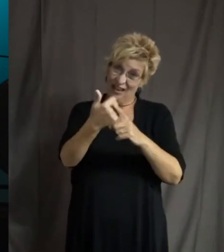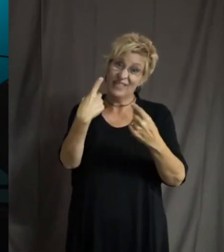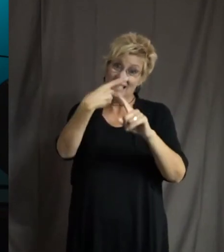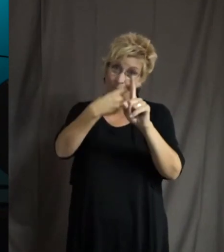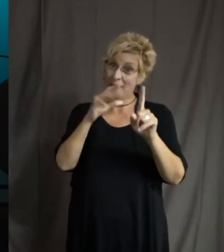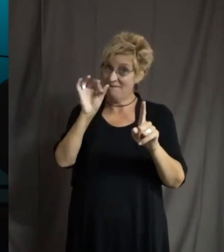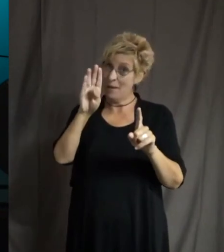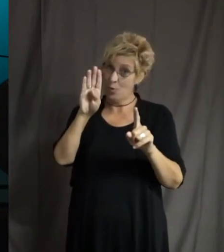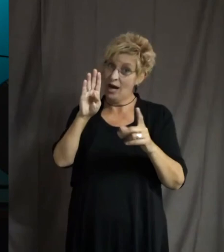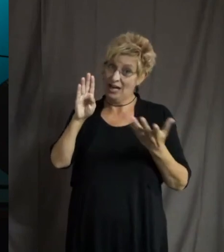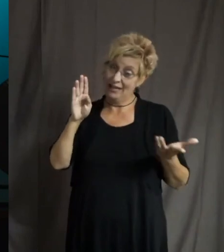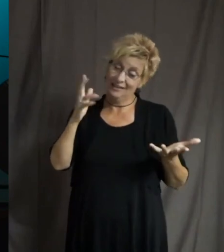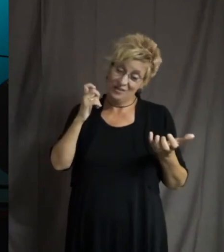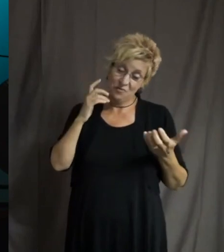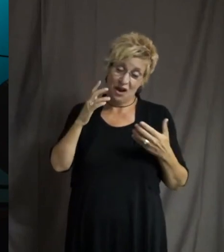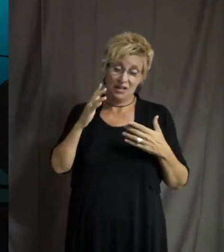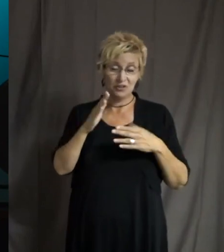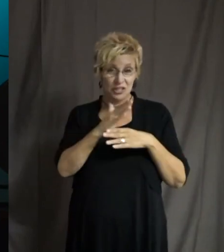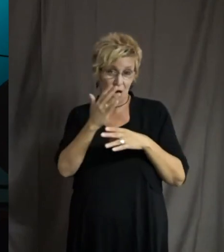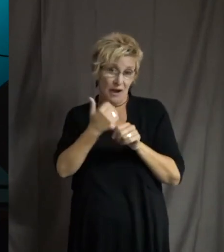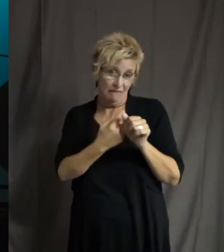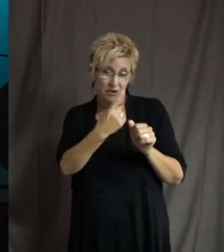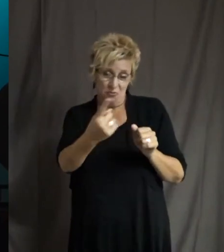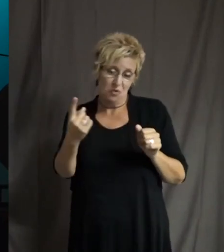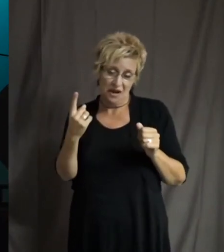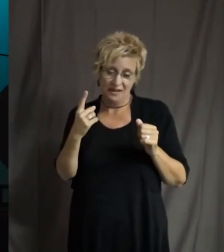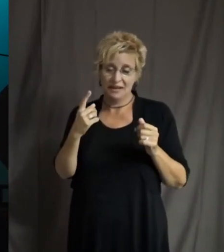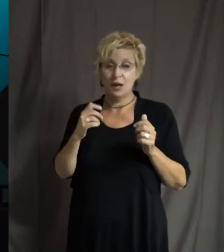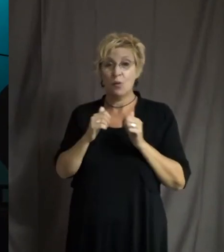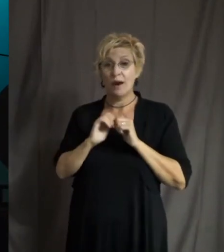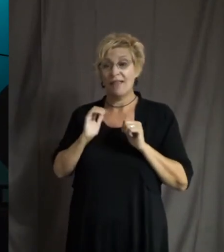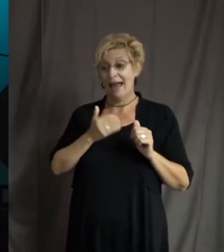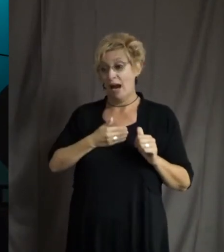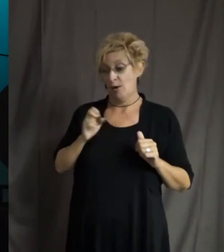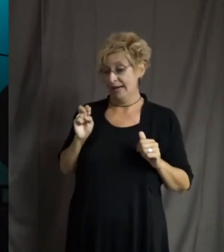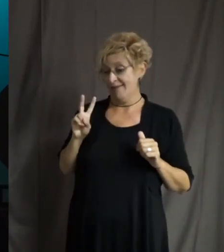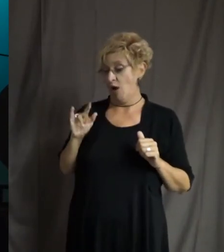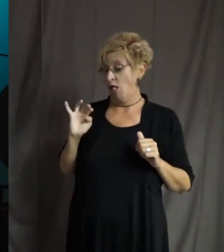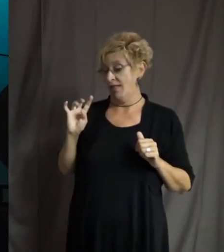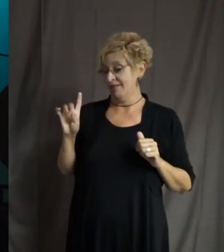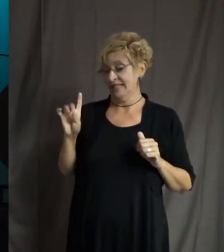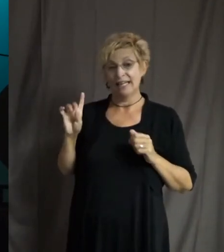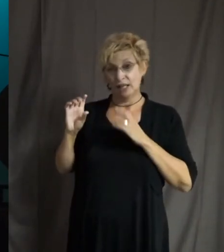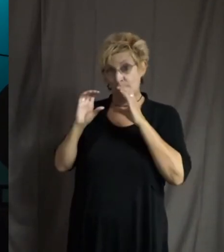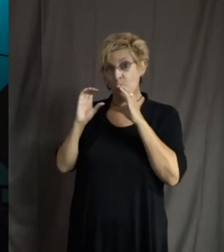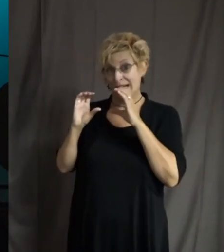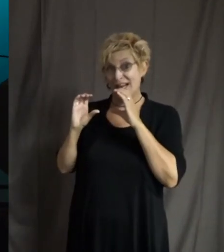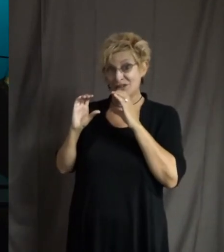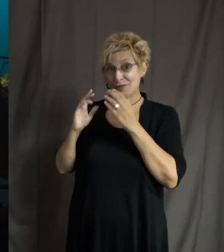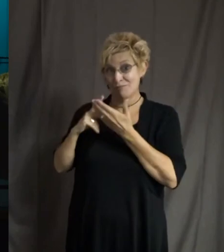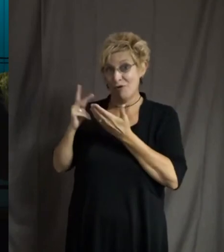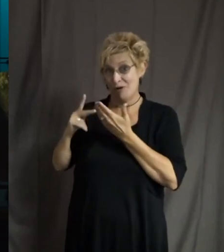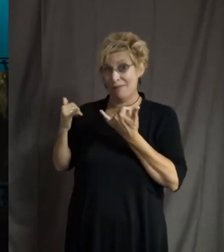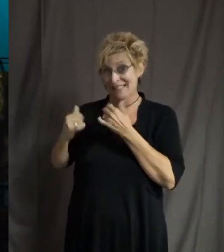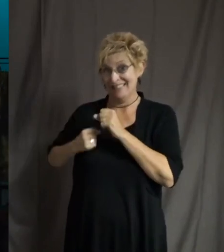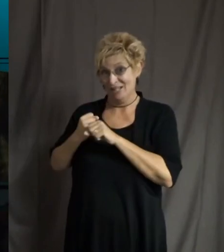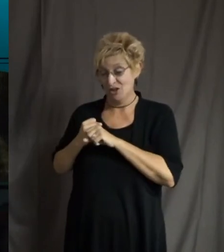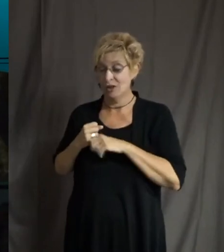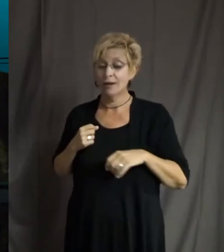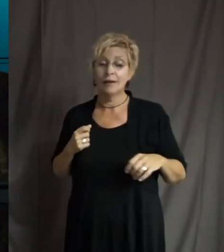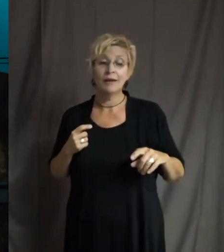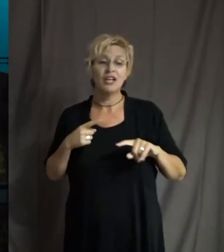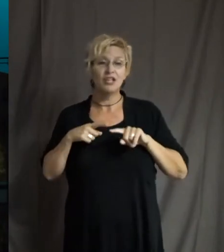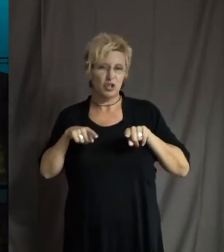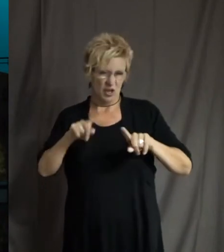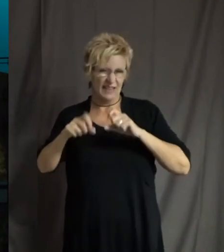so one gift that you can give yourself this month of February, we wanted to share with everyone as part of our evolved